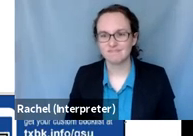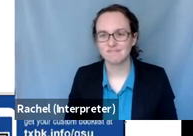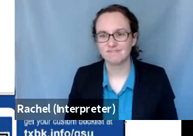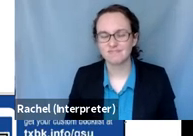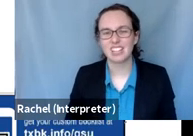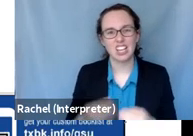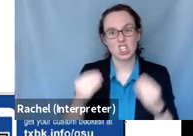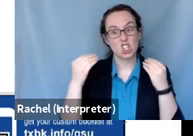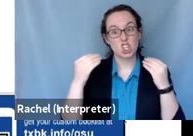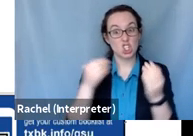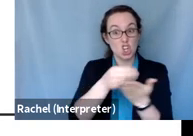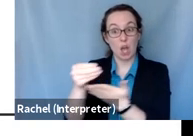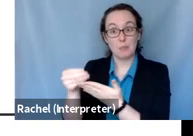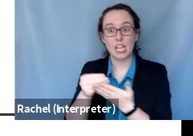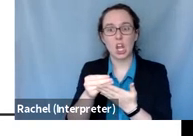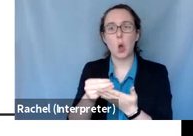better, I think.